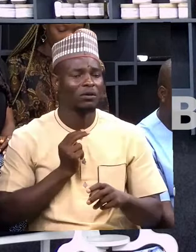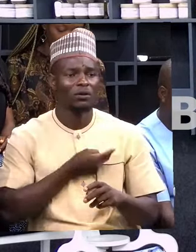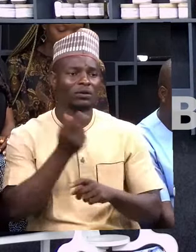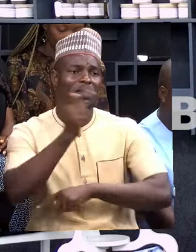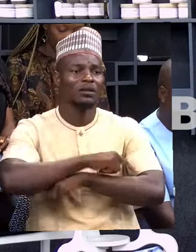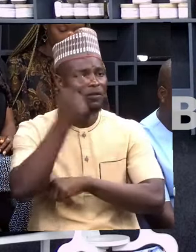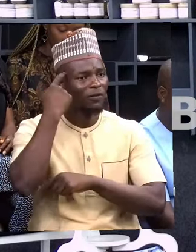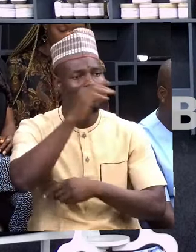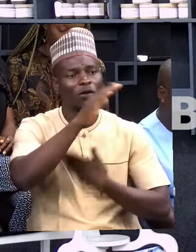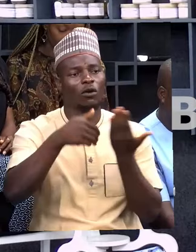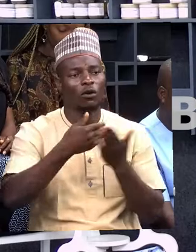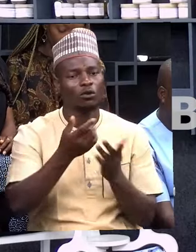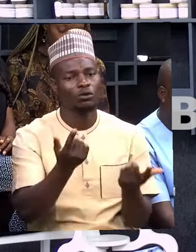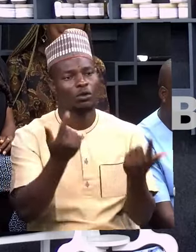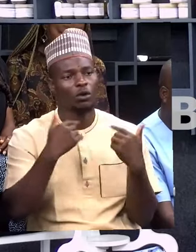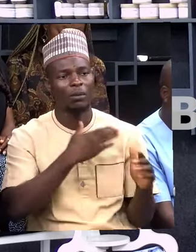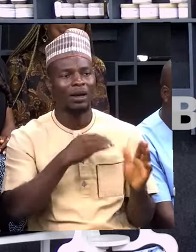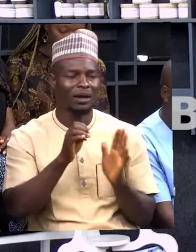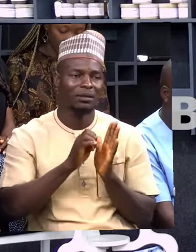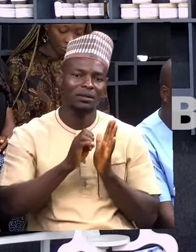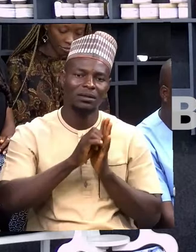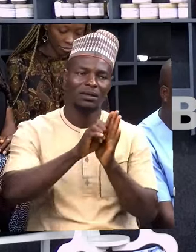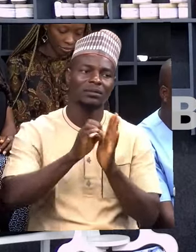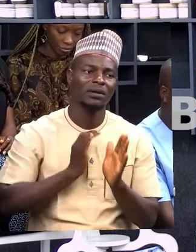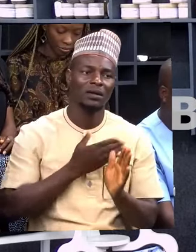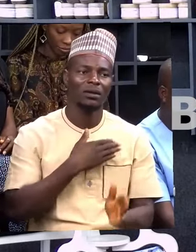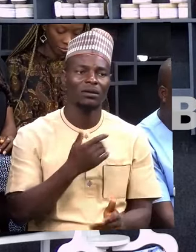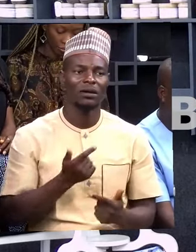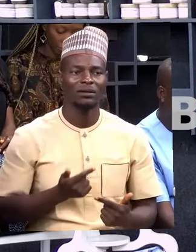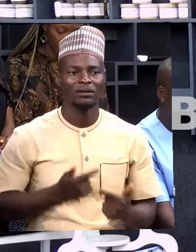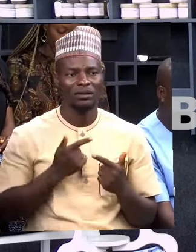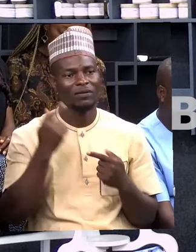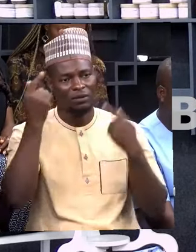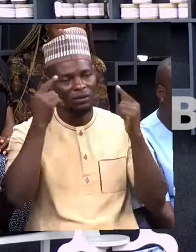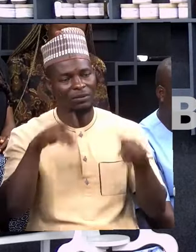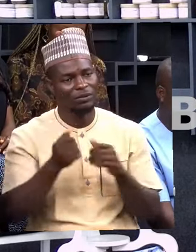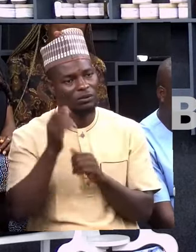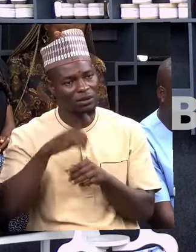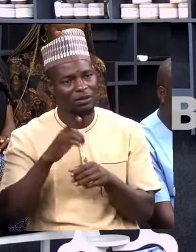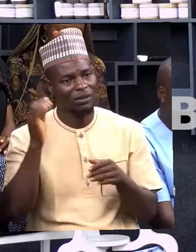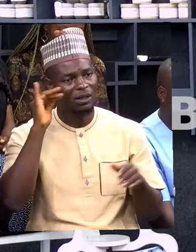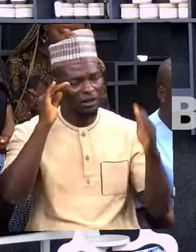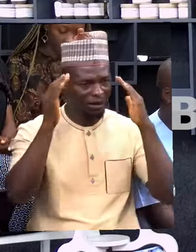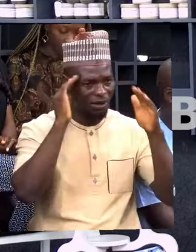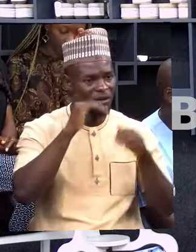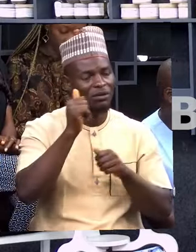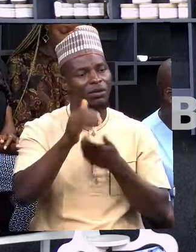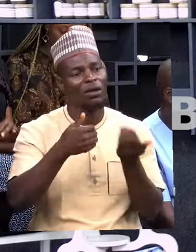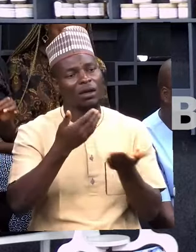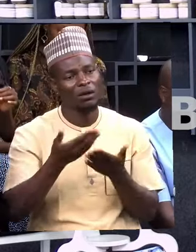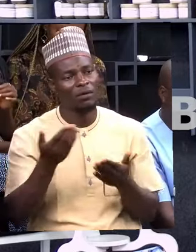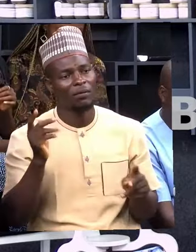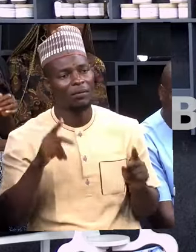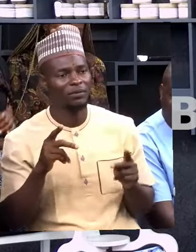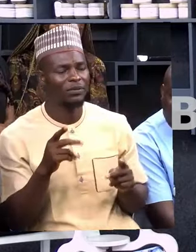can express ourselves as a consigned persons with disability. Thank you. I greet everybody. Thank you. See that Austin, he